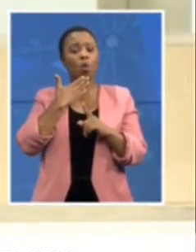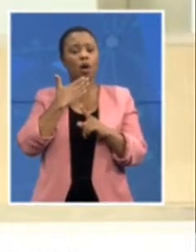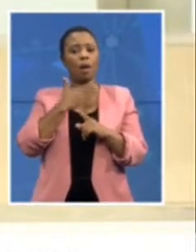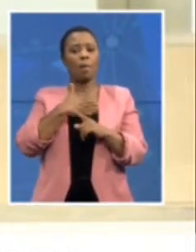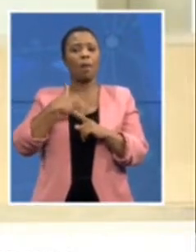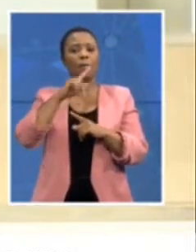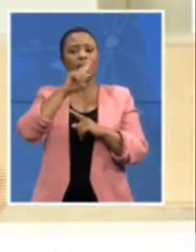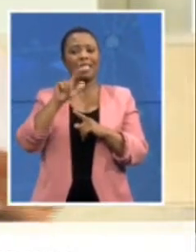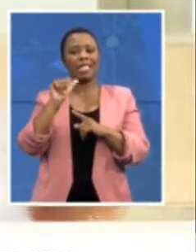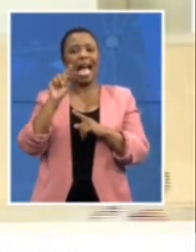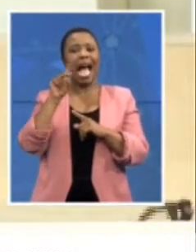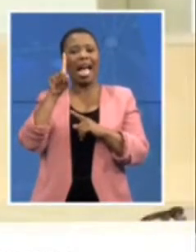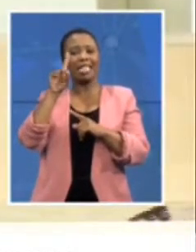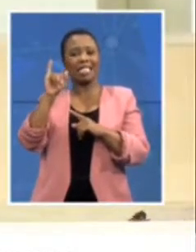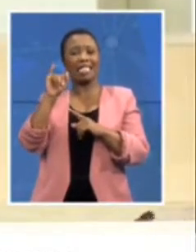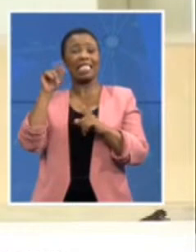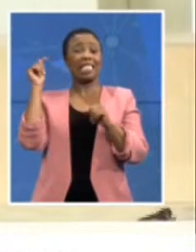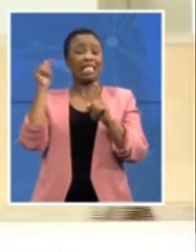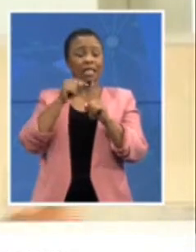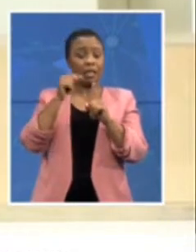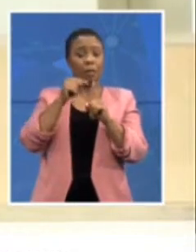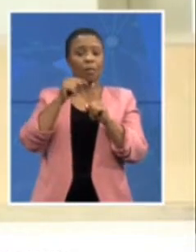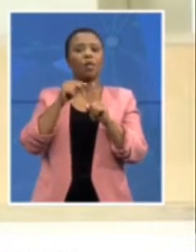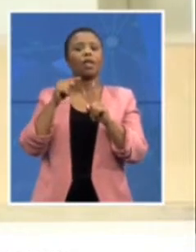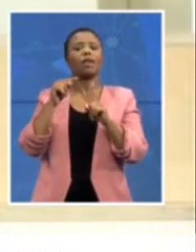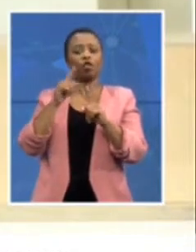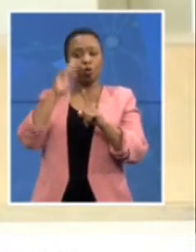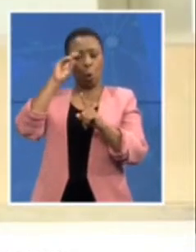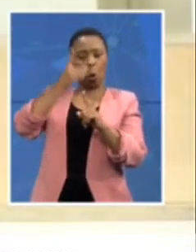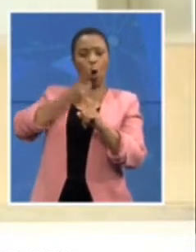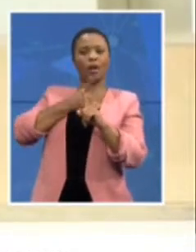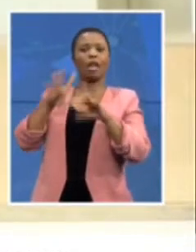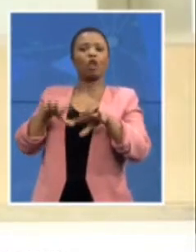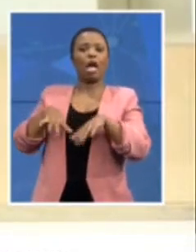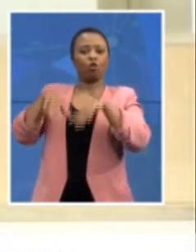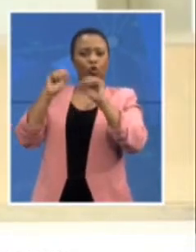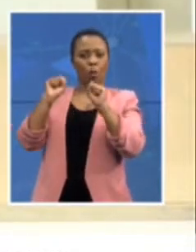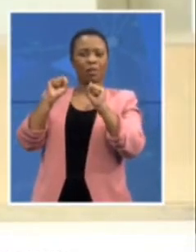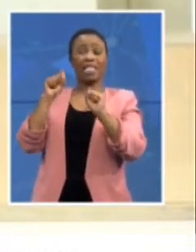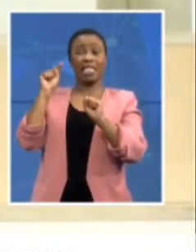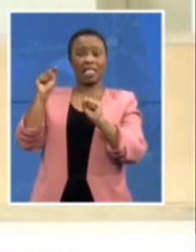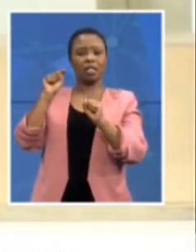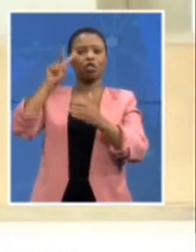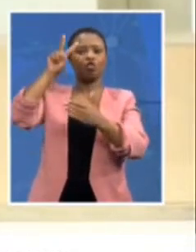adopted daughters. She will be reading Umangifikwa Ukufa.